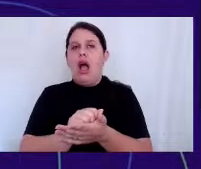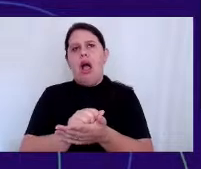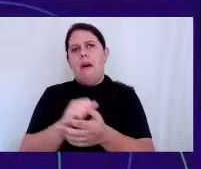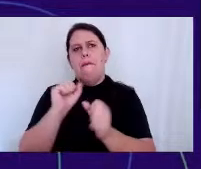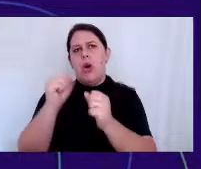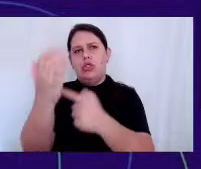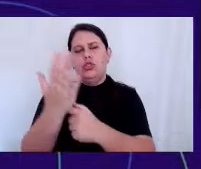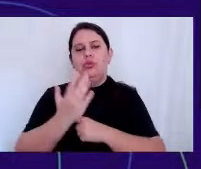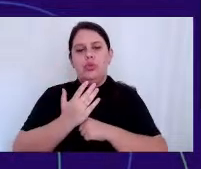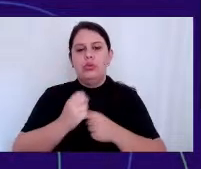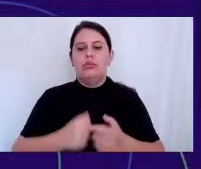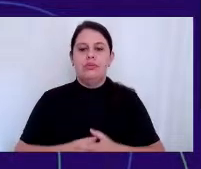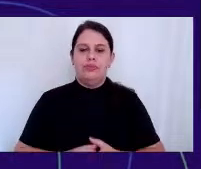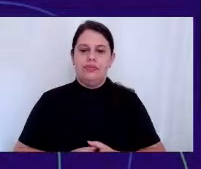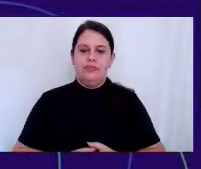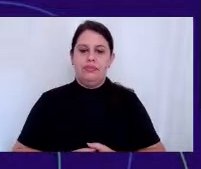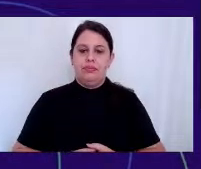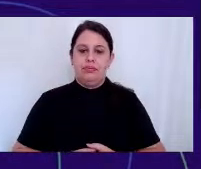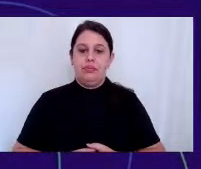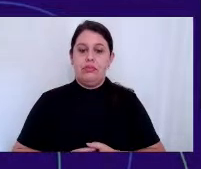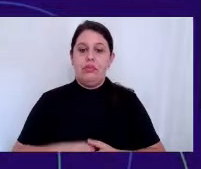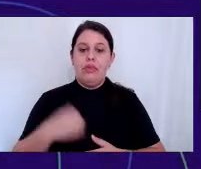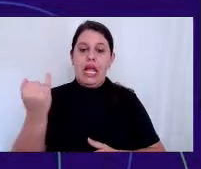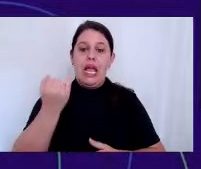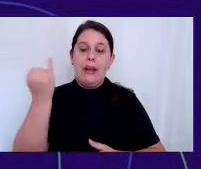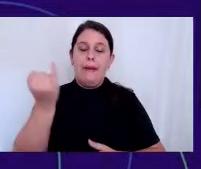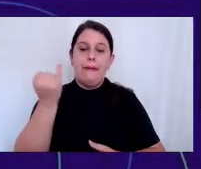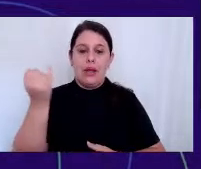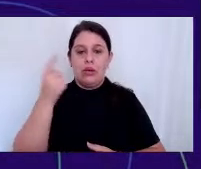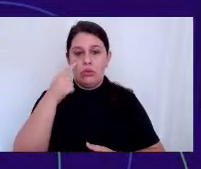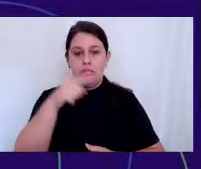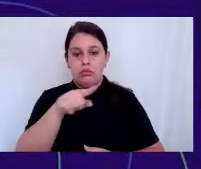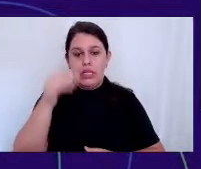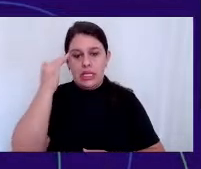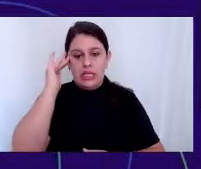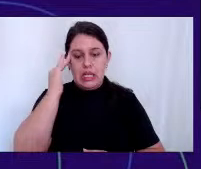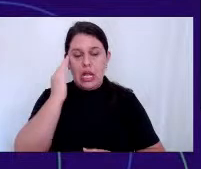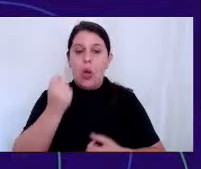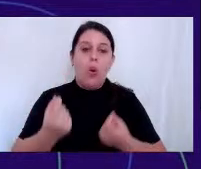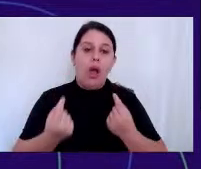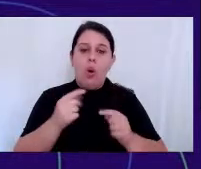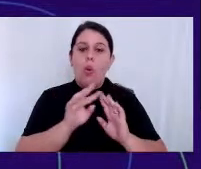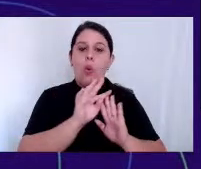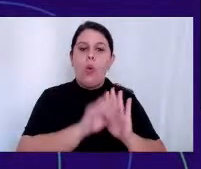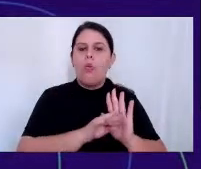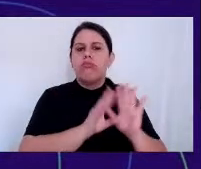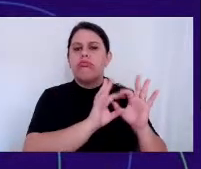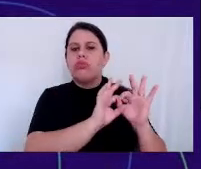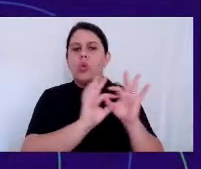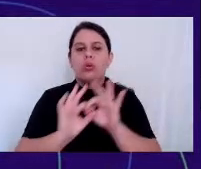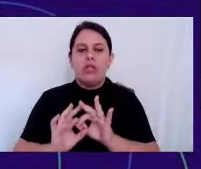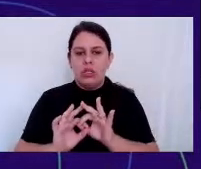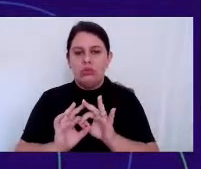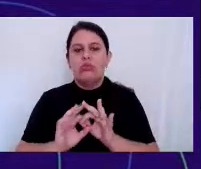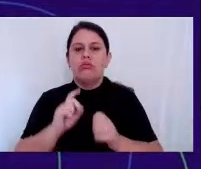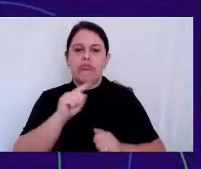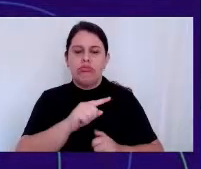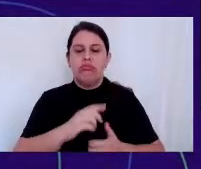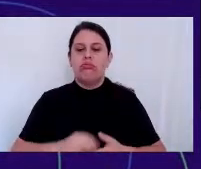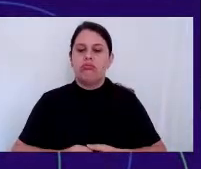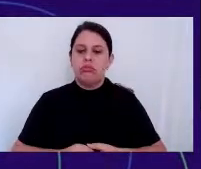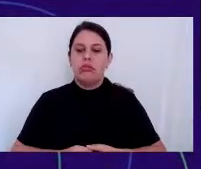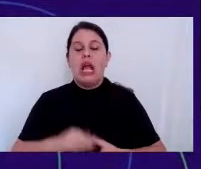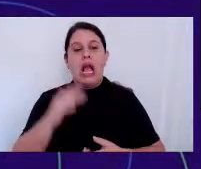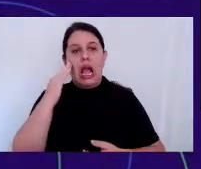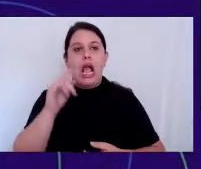to understand what their context is. If this is a new technology, what are my needs, my immediate teaching and learning needs?